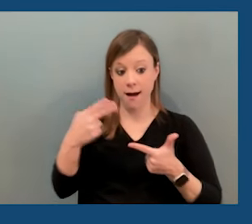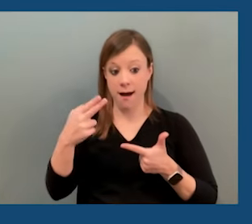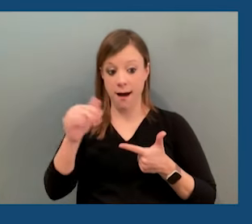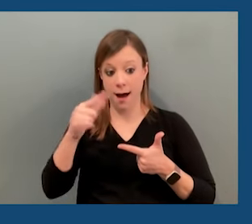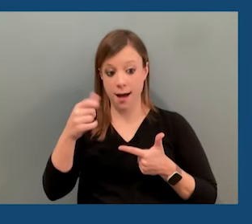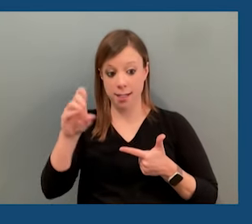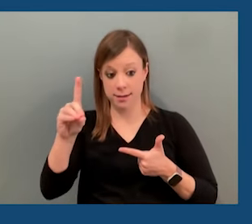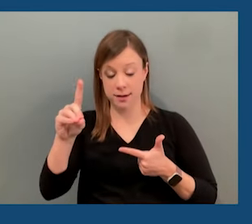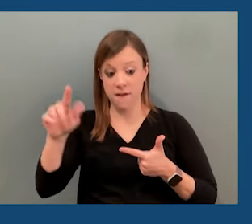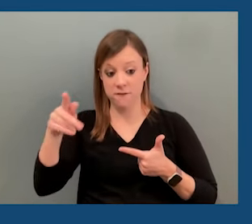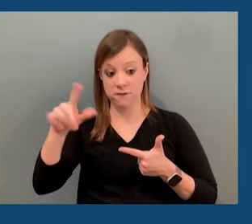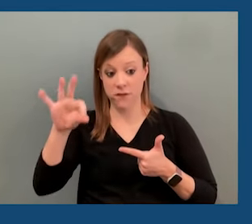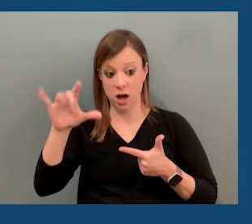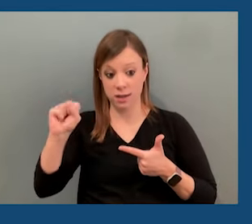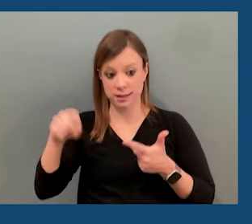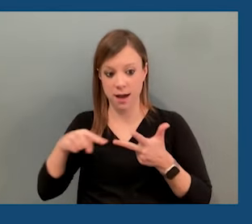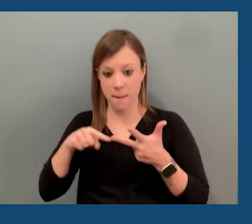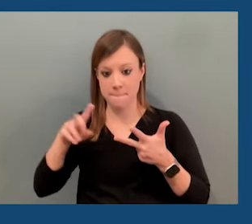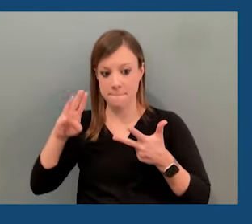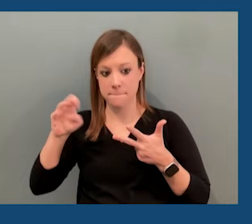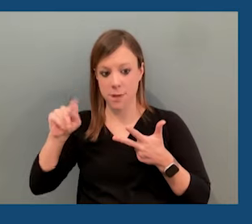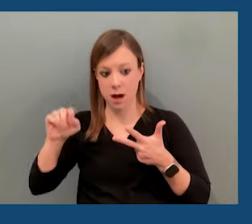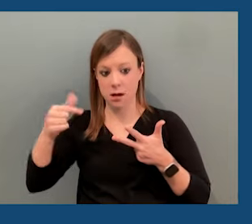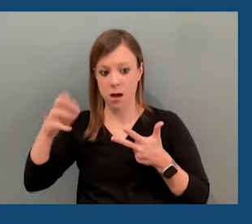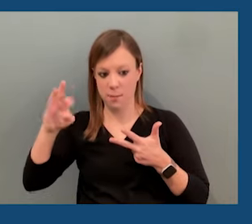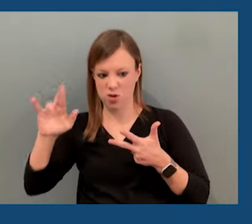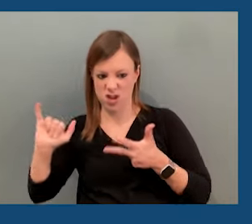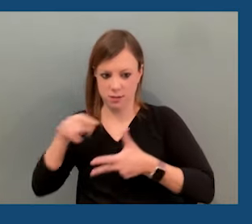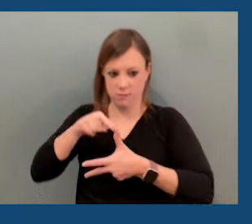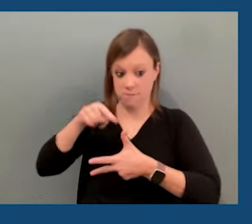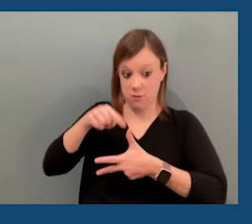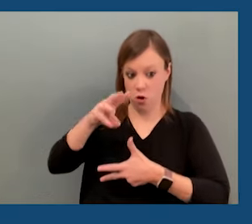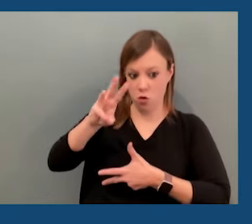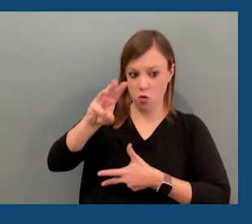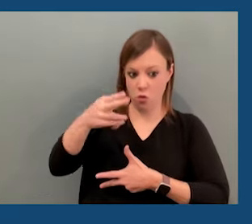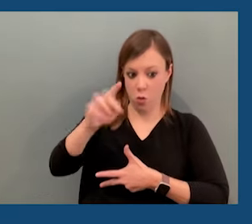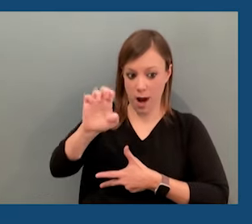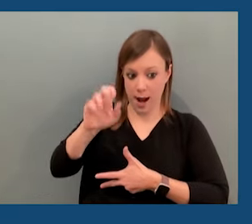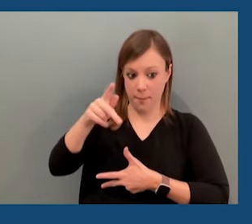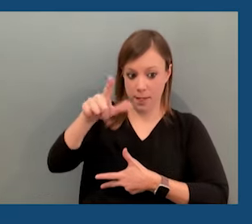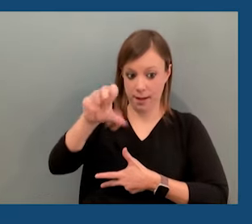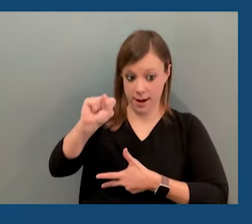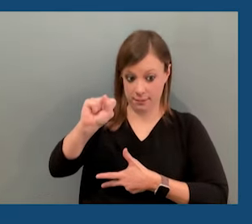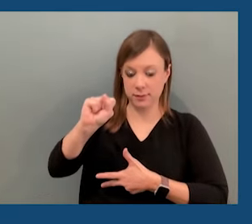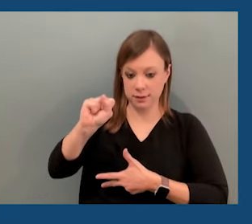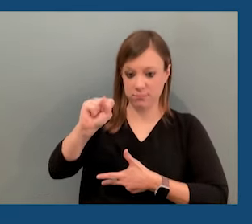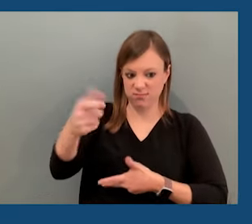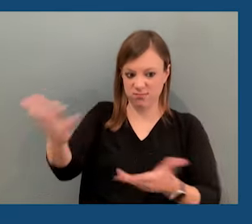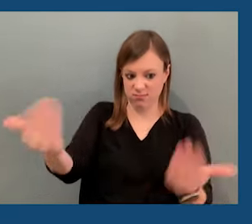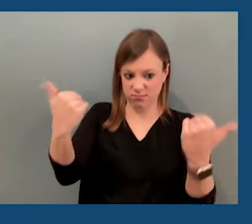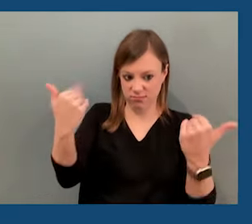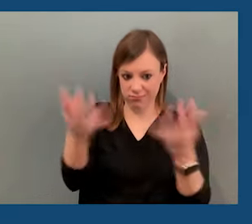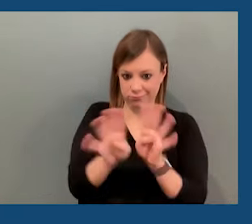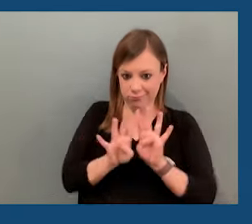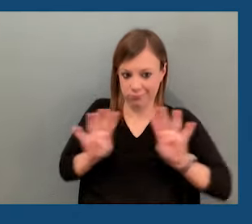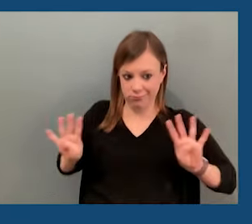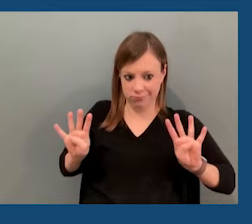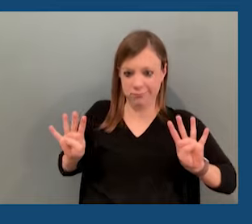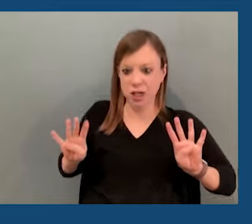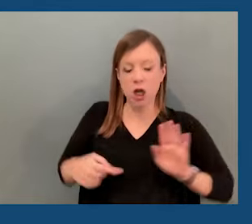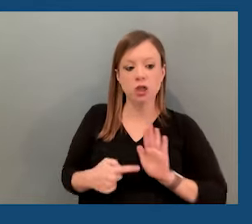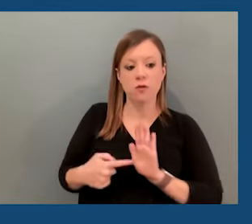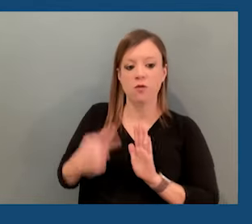Plains, please come up for your check presentation. Ladies and gentlemen, please remain seated for the presentation of the checks.